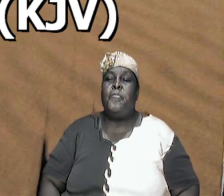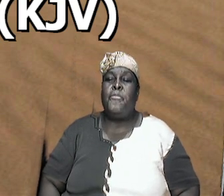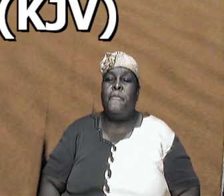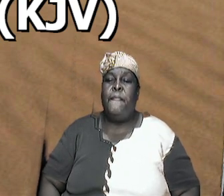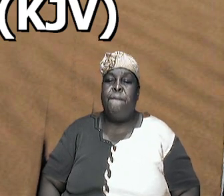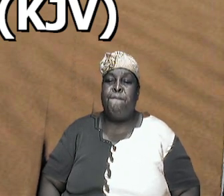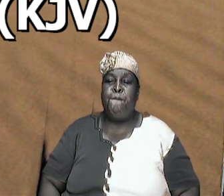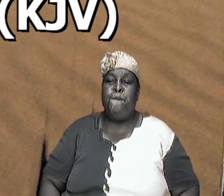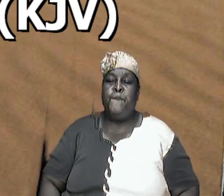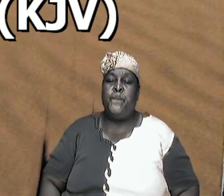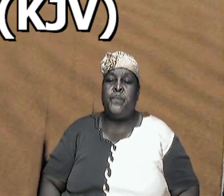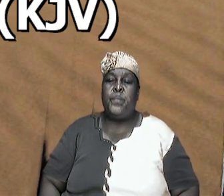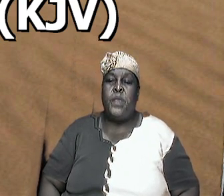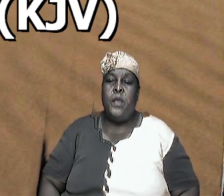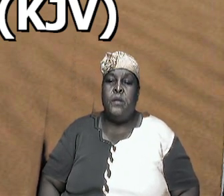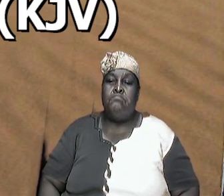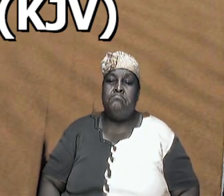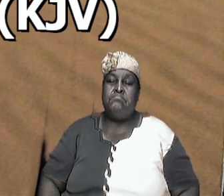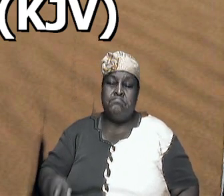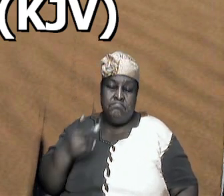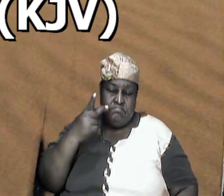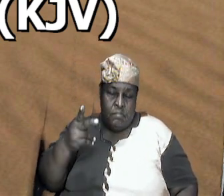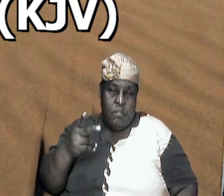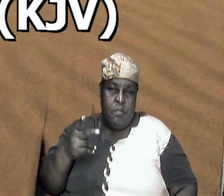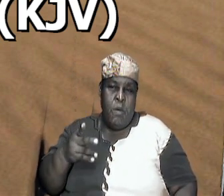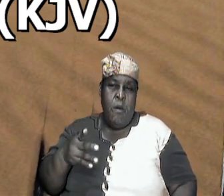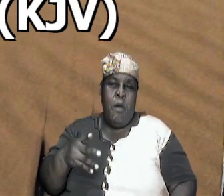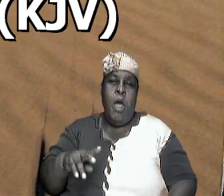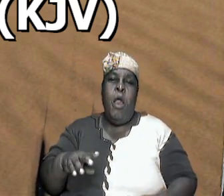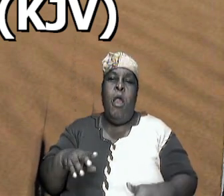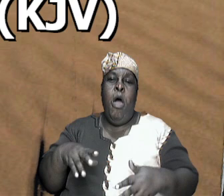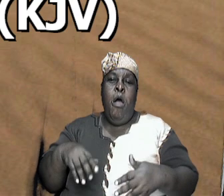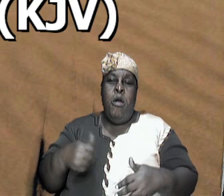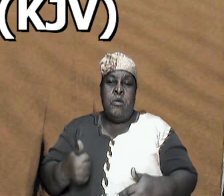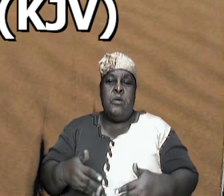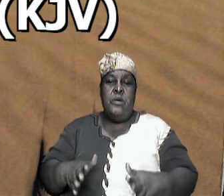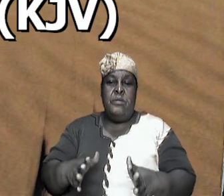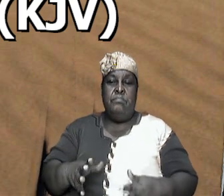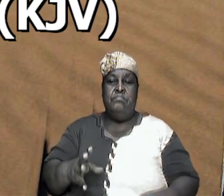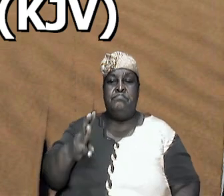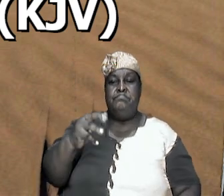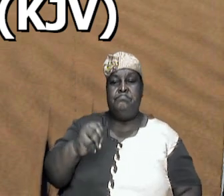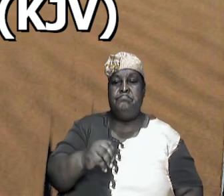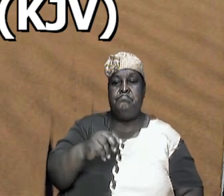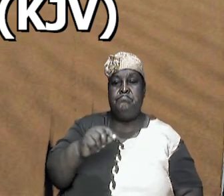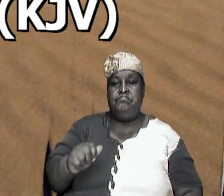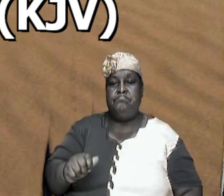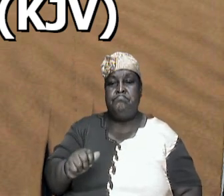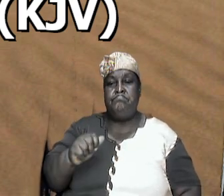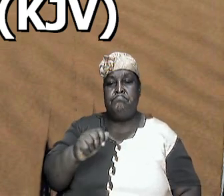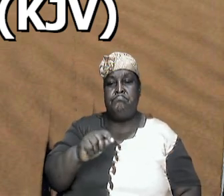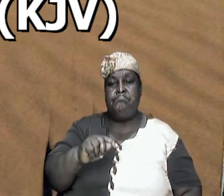another instance of Jesus calling his disciples. Let us look at Matthew 8, verse 22.